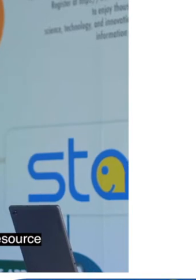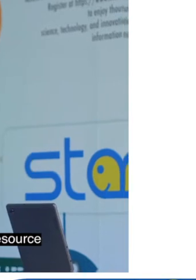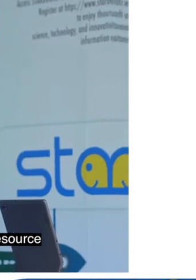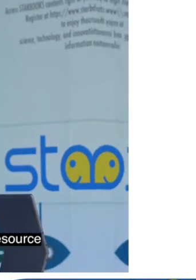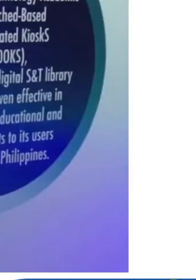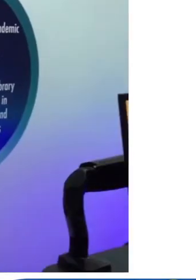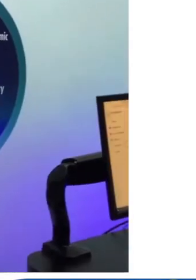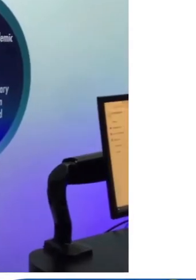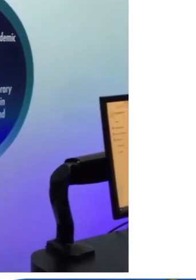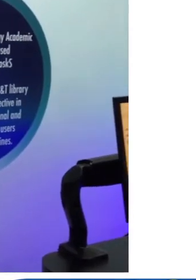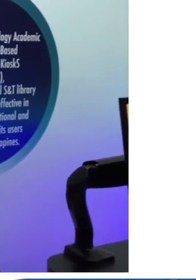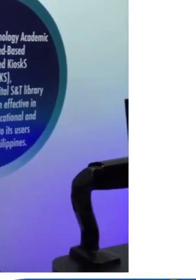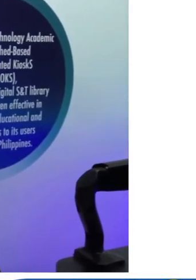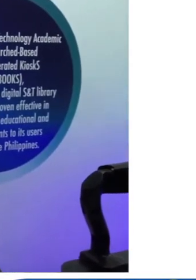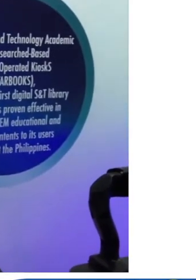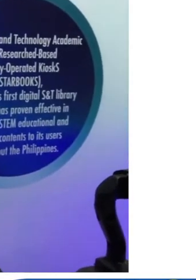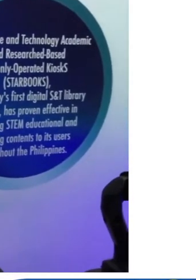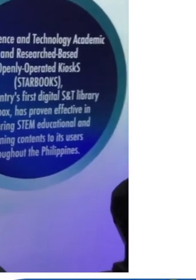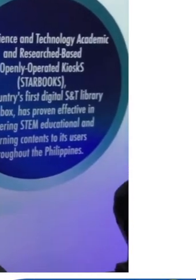technology.